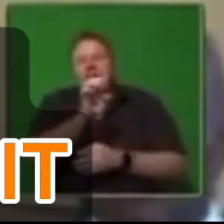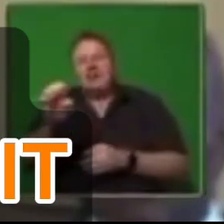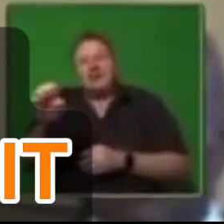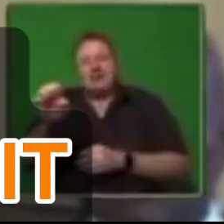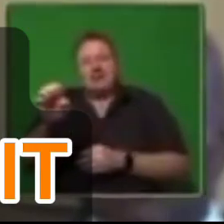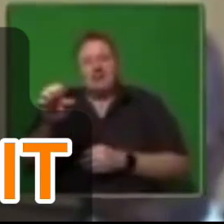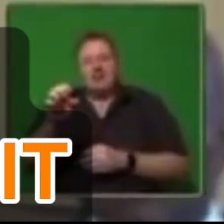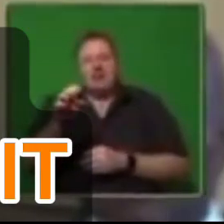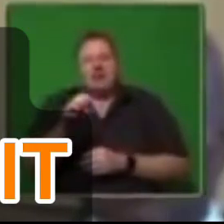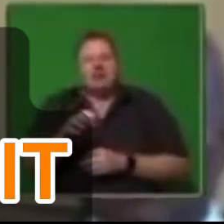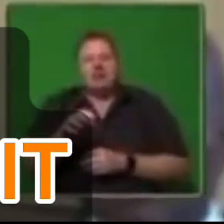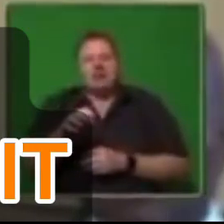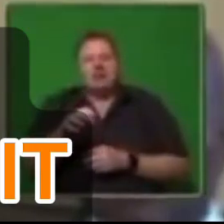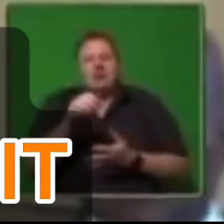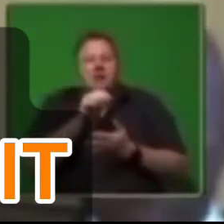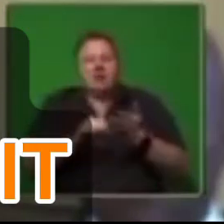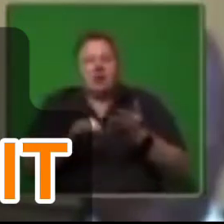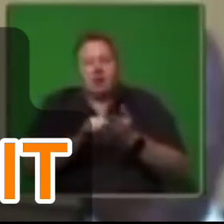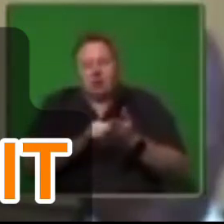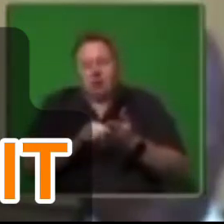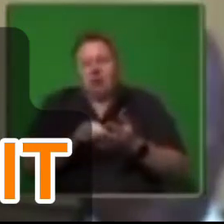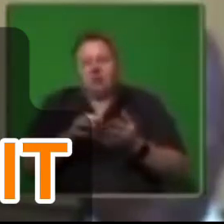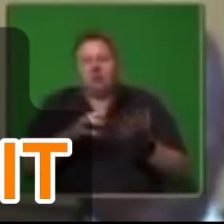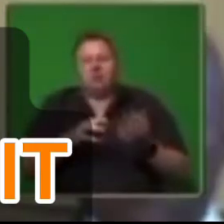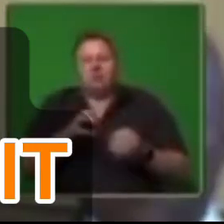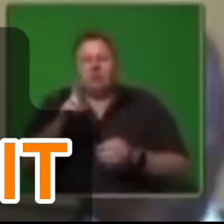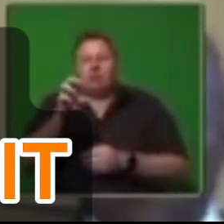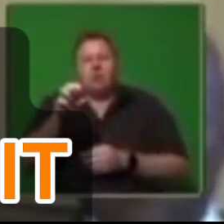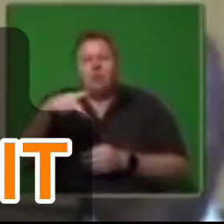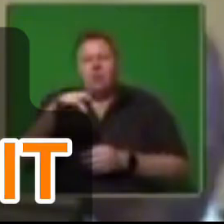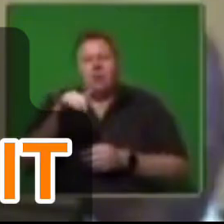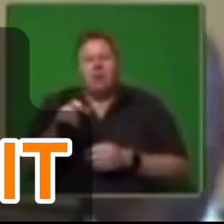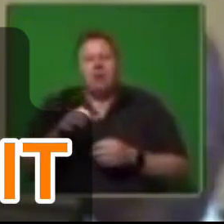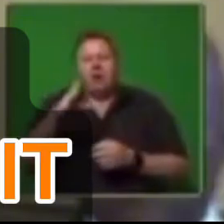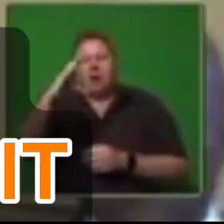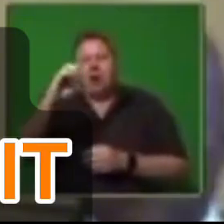Democratic Republic of the Congo.